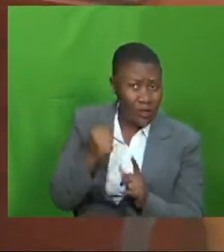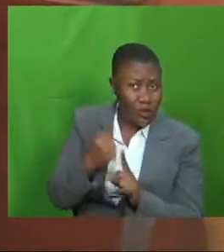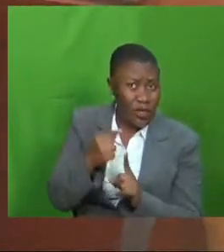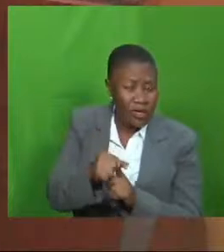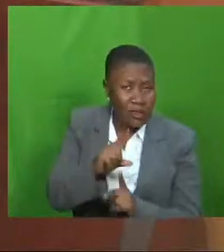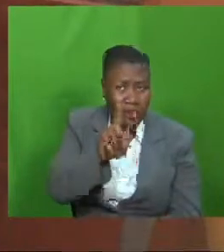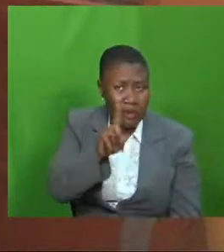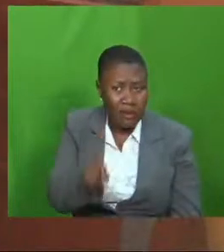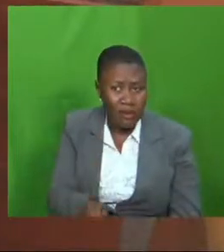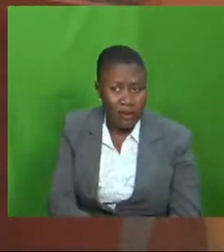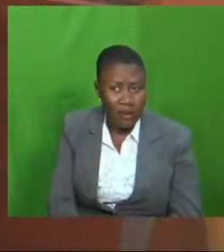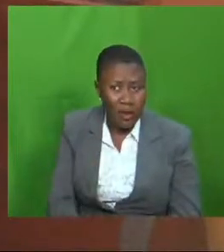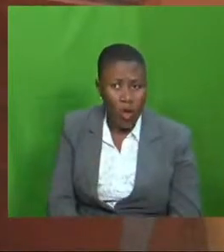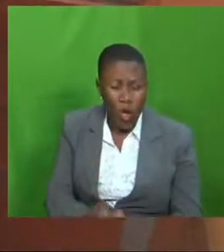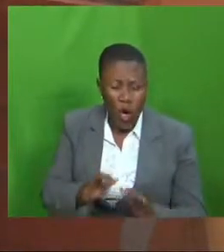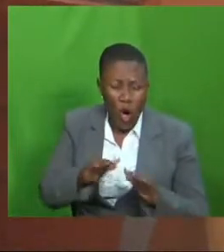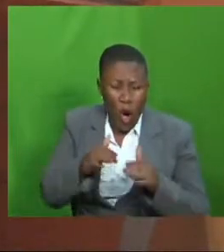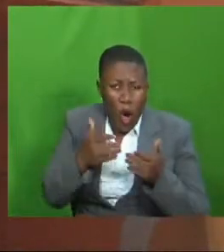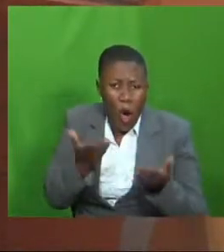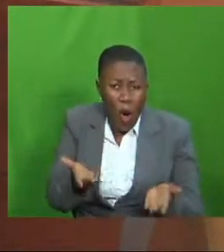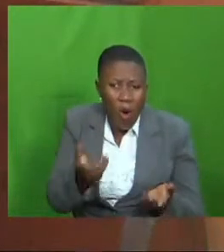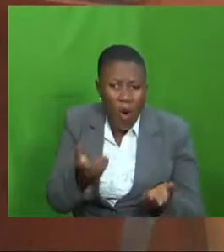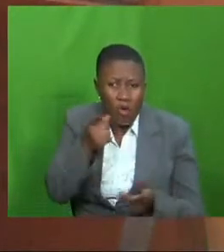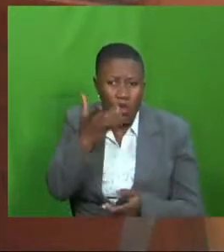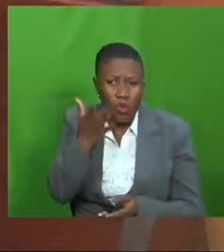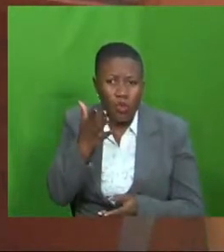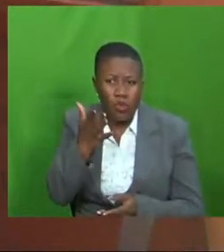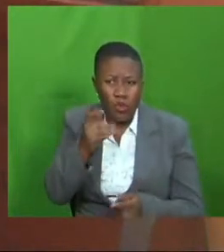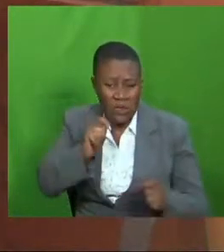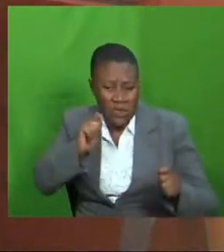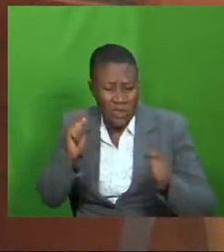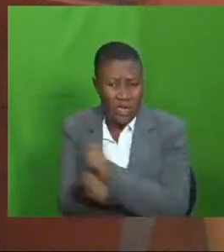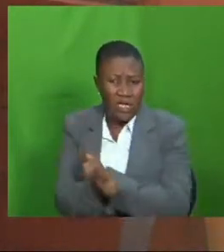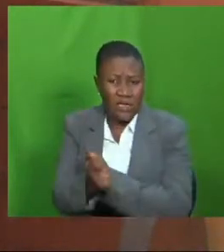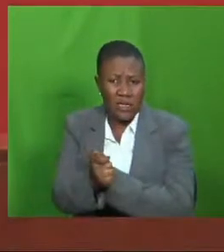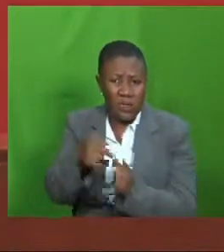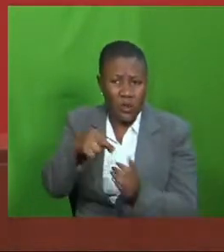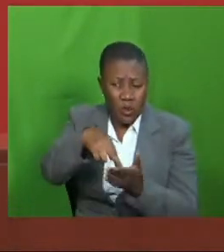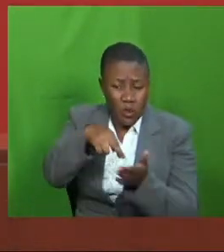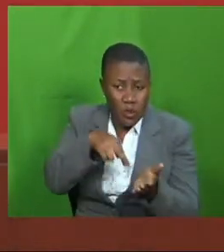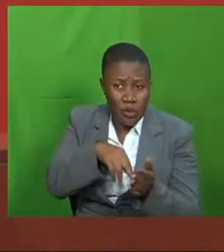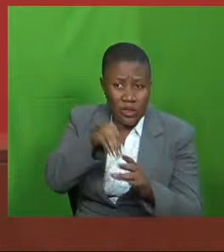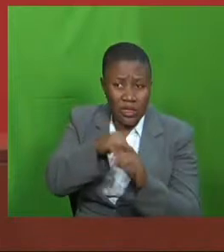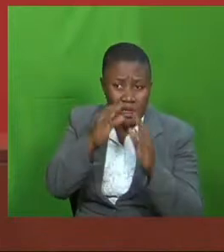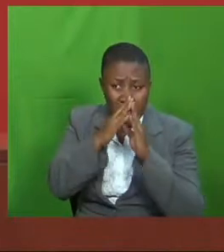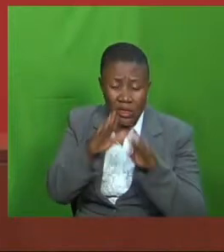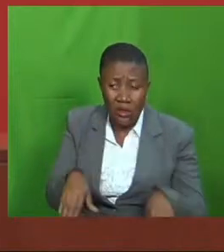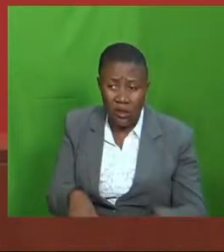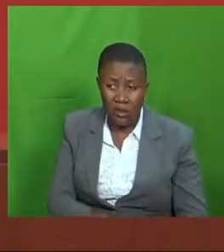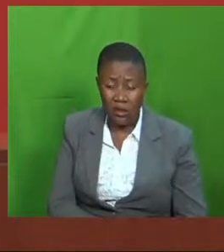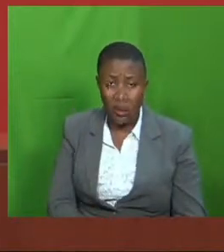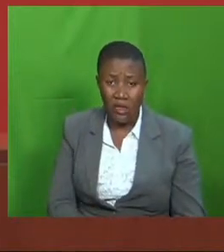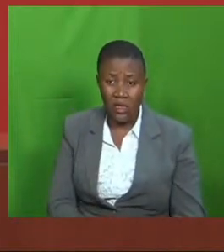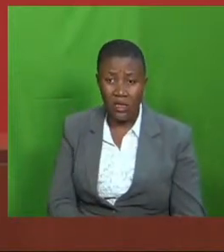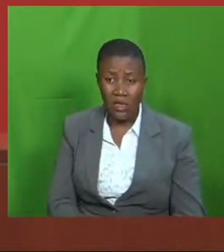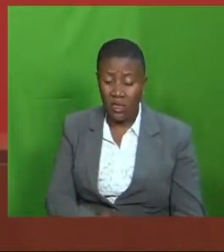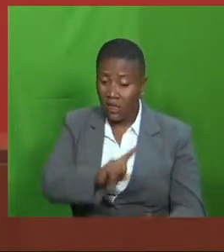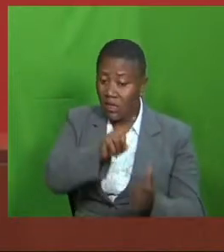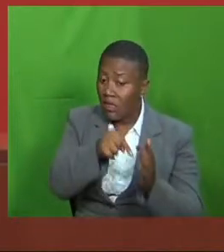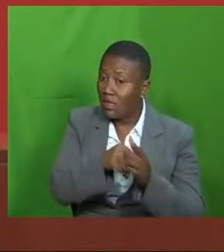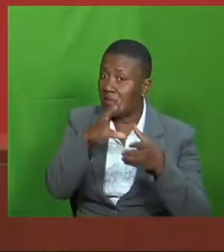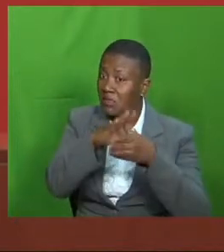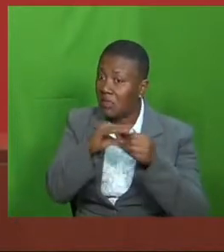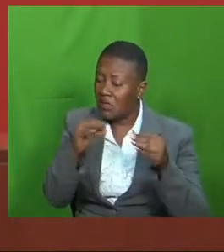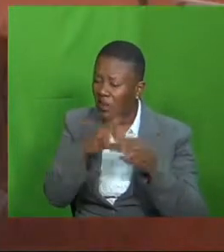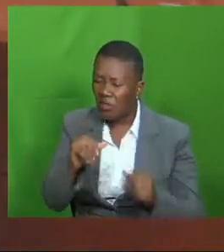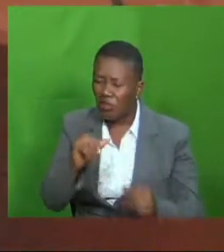Or you want to reset the rules of this House? When I say that this statement is unfortunate,